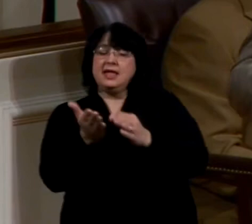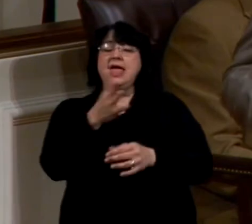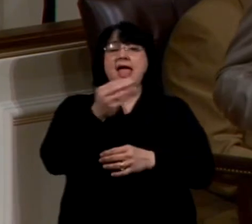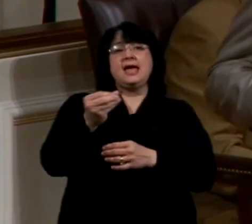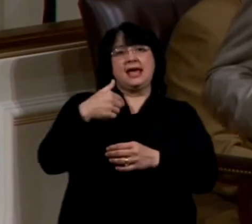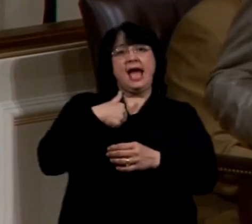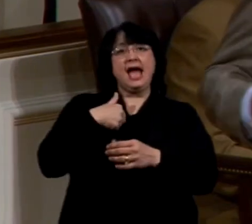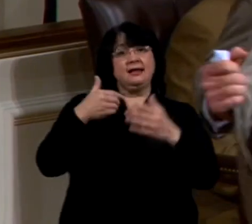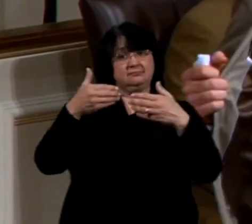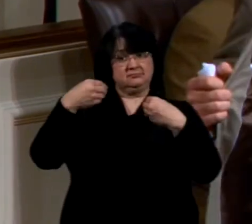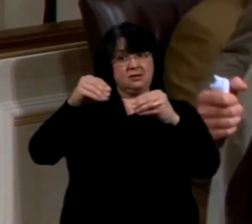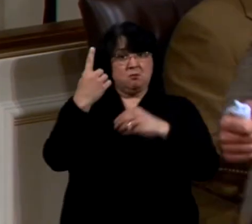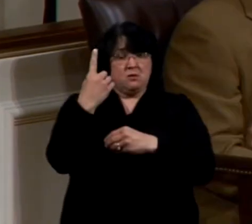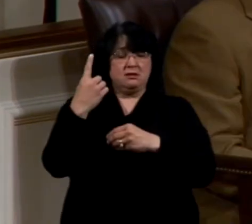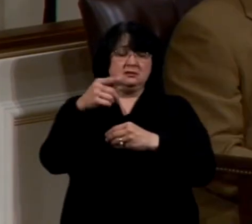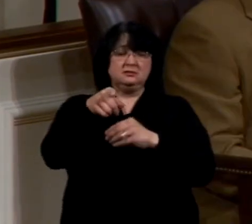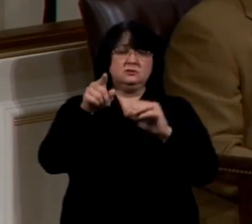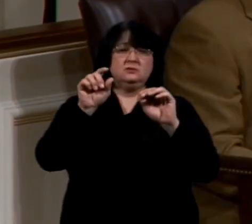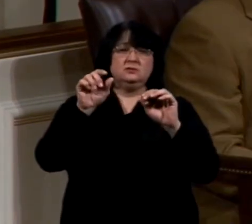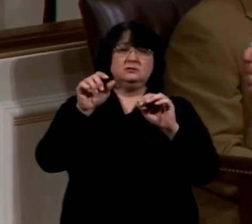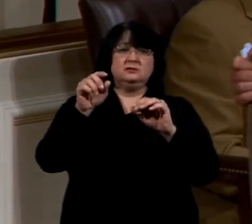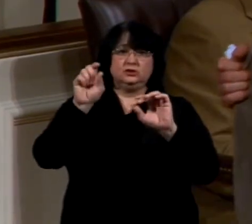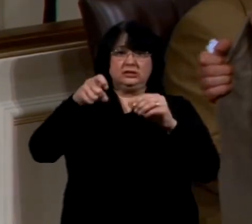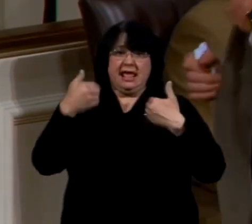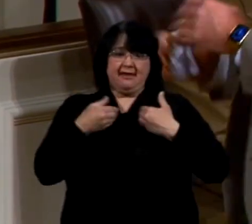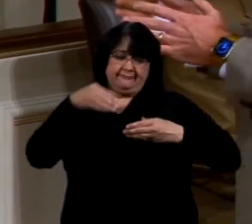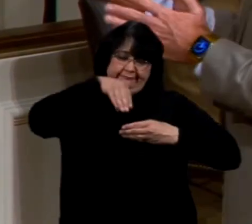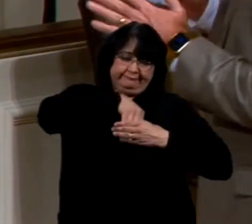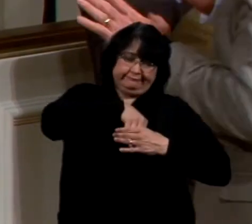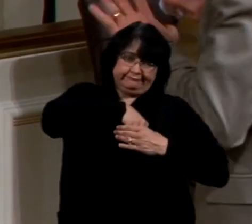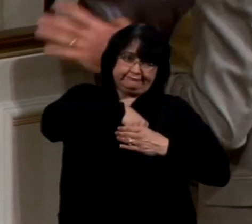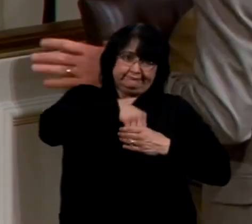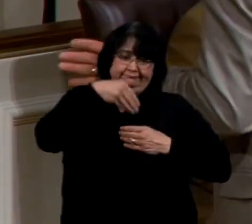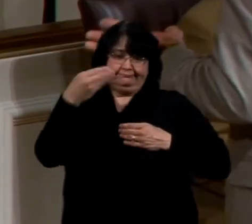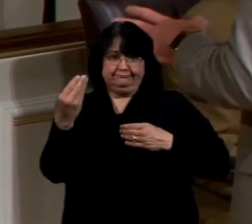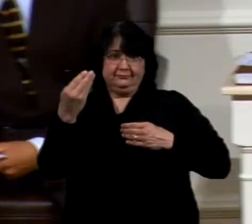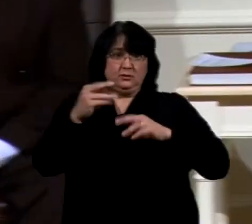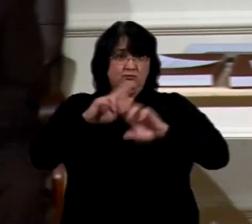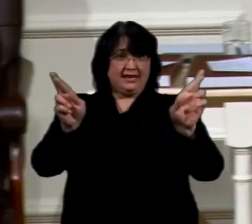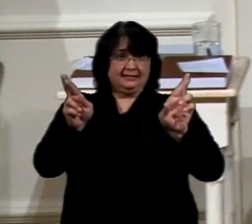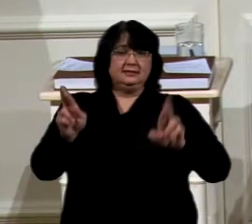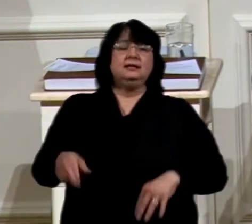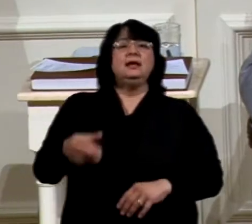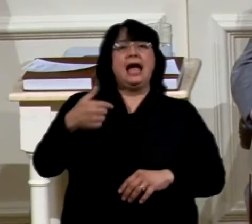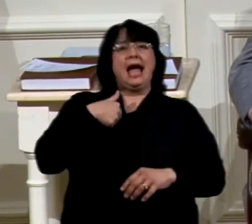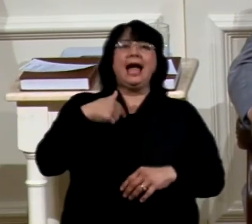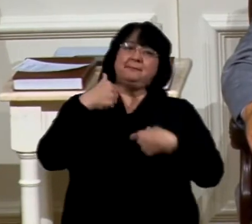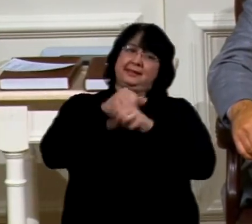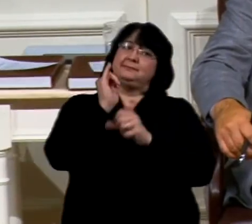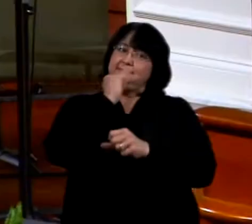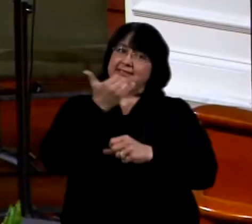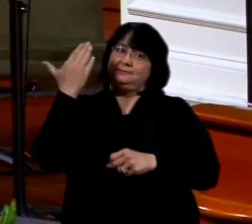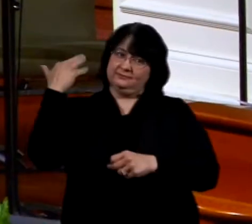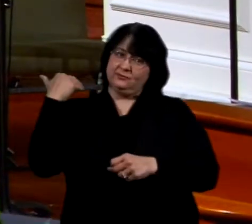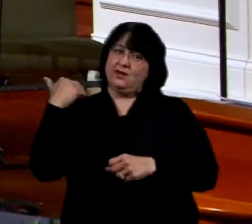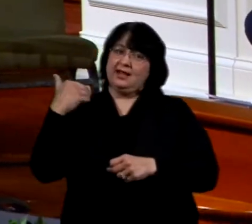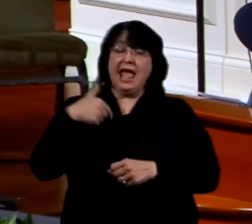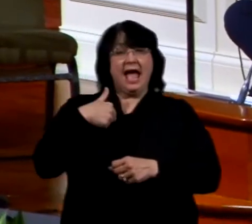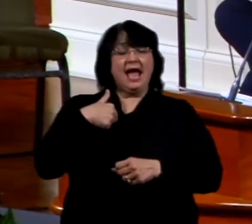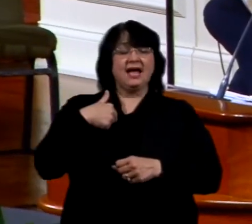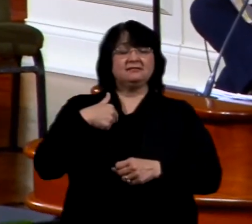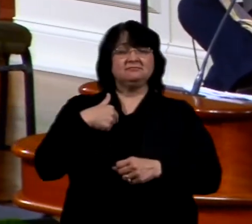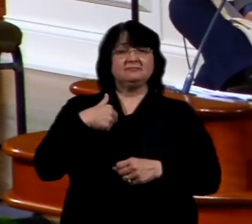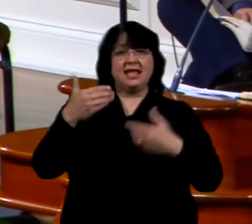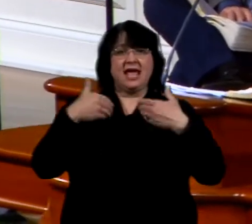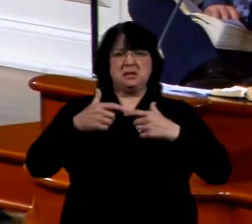it highly, but you're going to have it in your pocket, maybe have it in your hand. Listen, I've made all these mistakes. When I started out, and even for a long time,